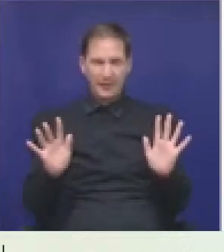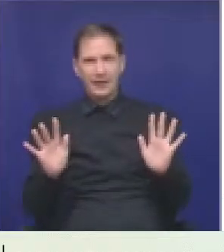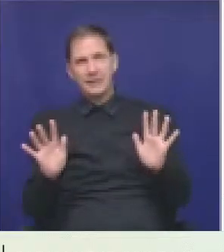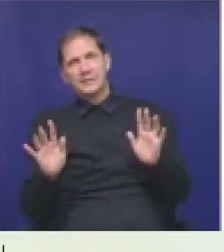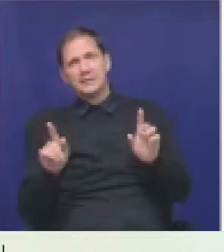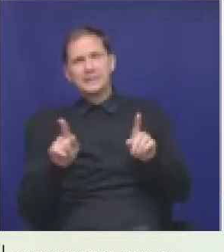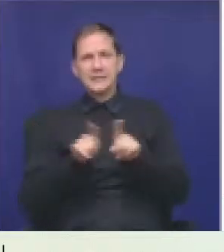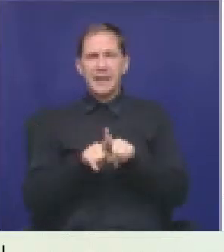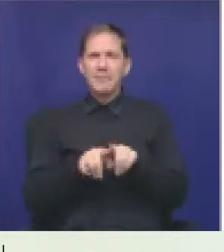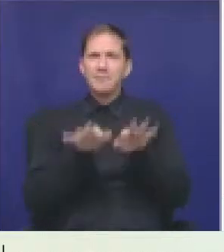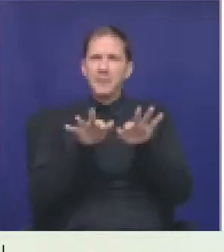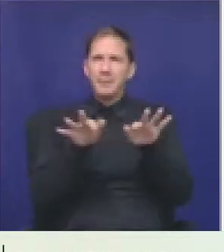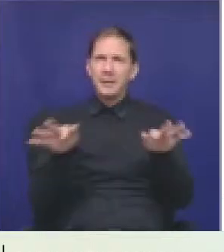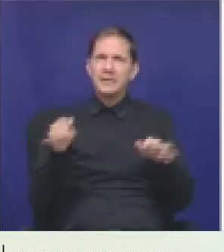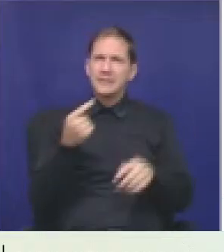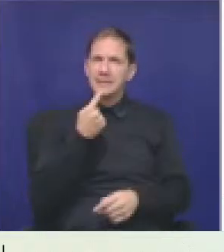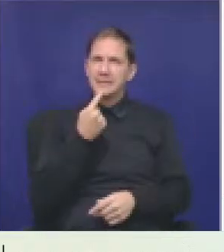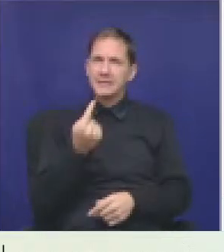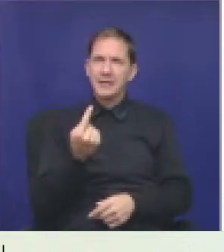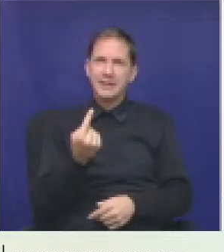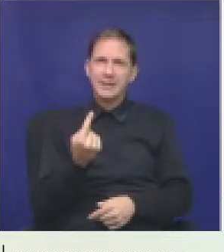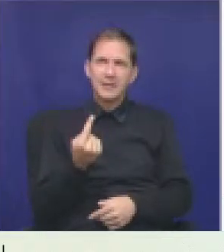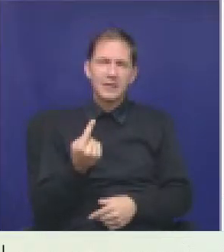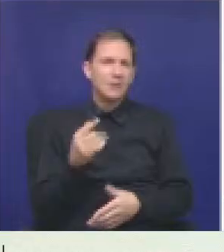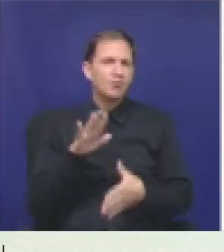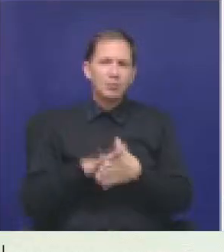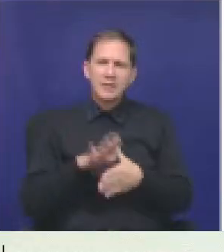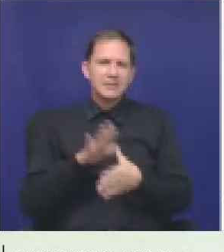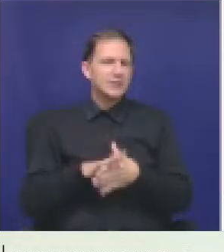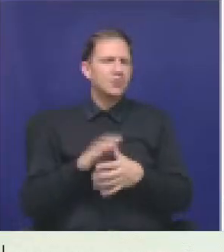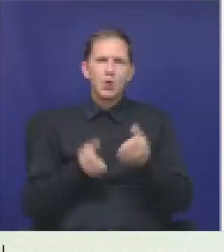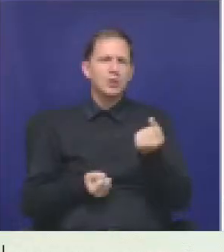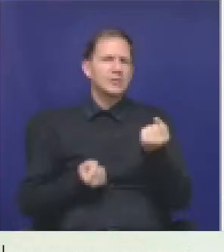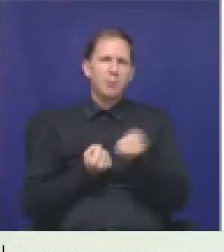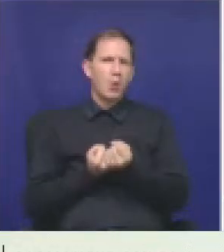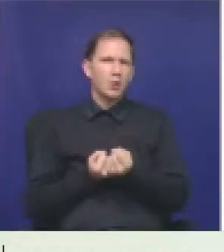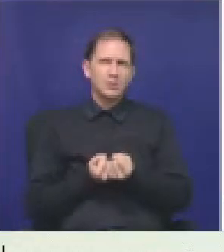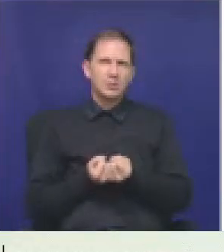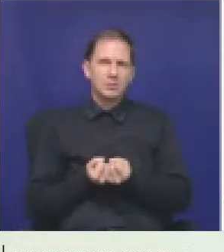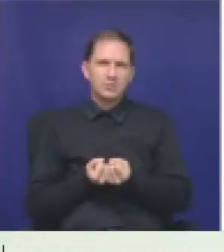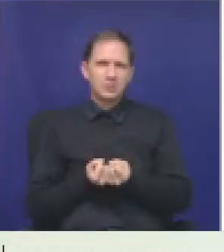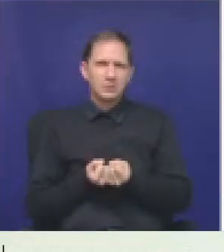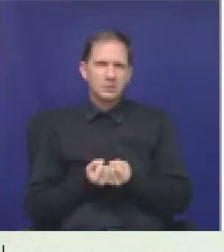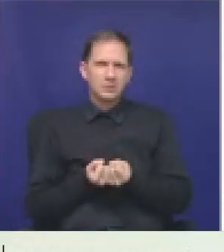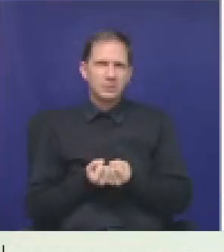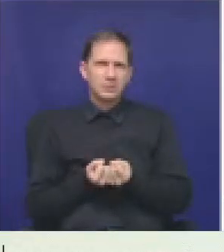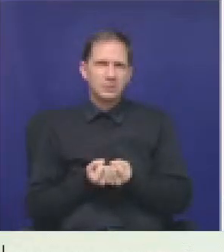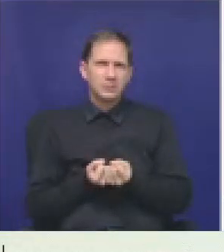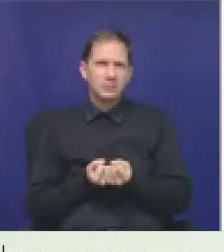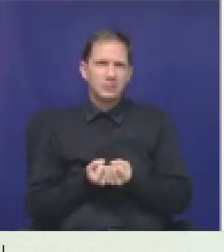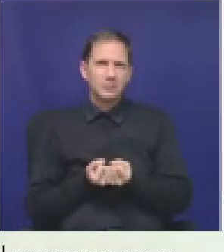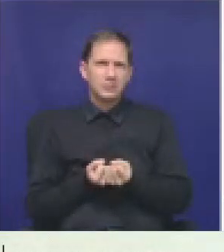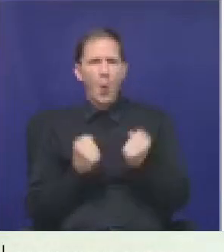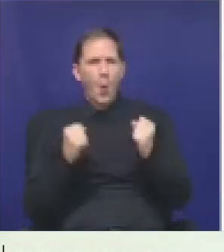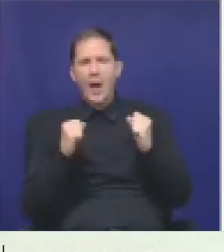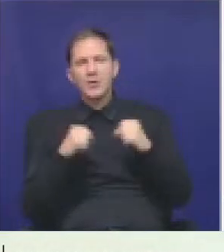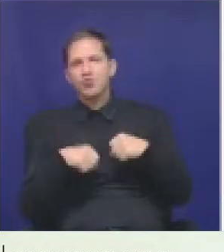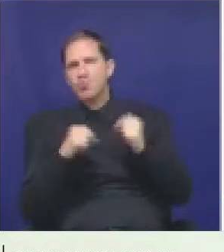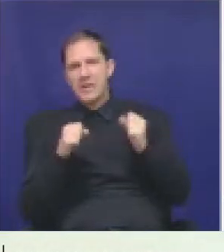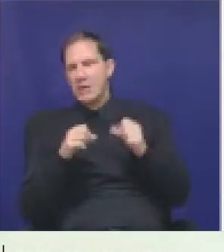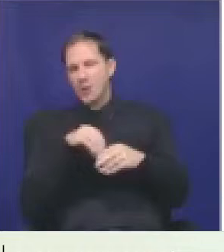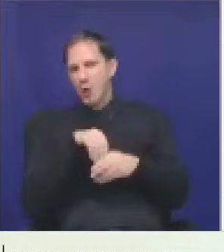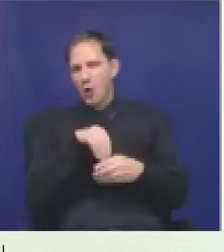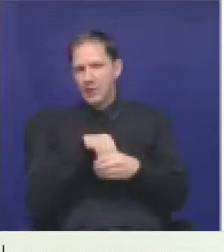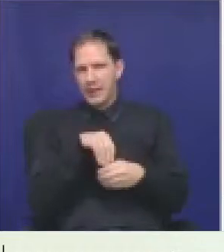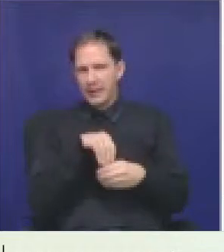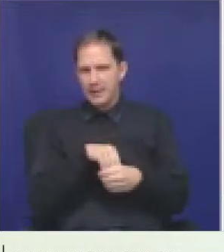and say that the fundamental reason that they do not support this budget, and in actual fact agree with the content of the budget,